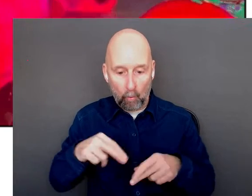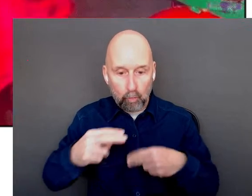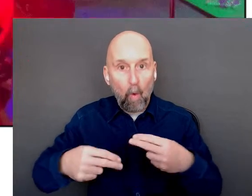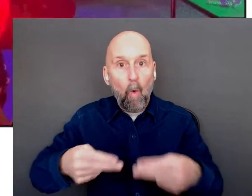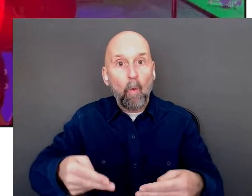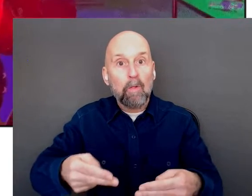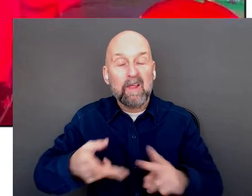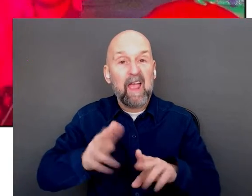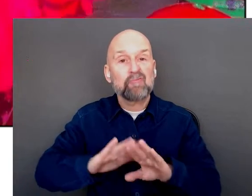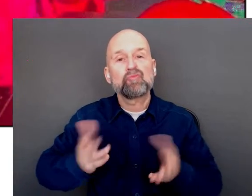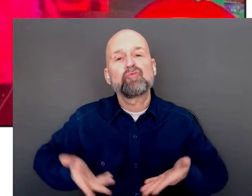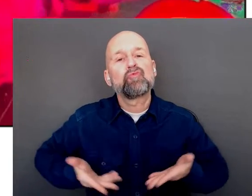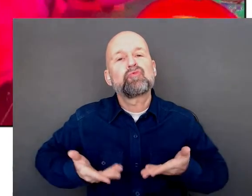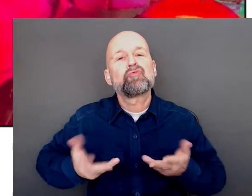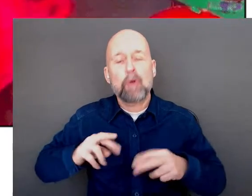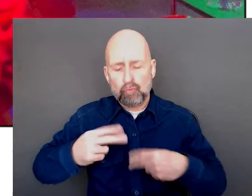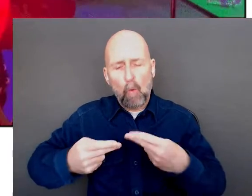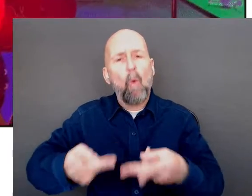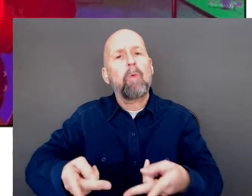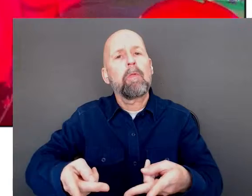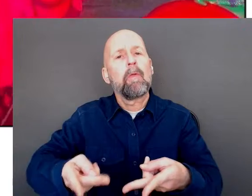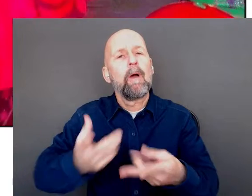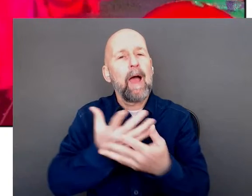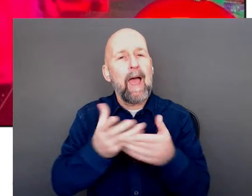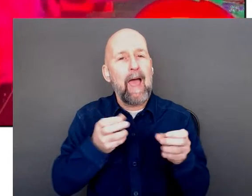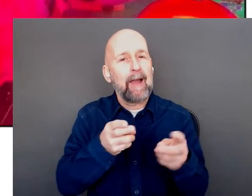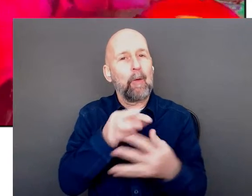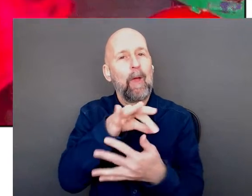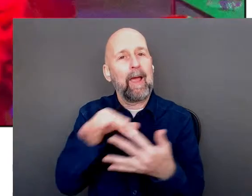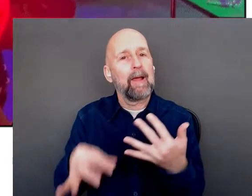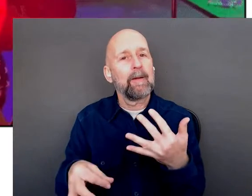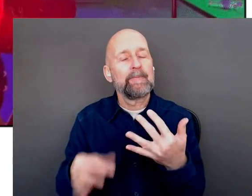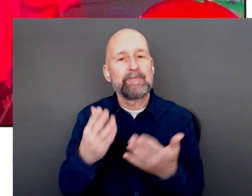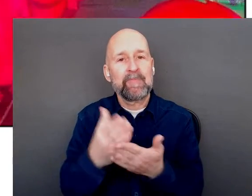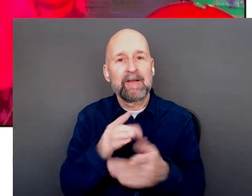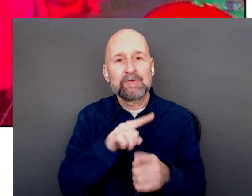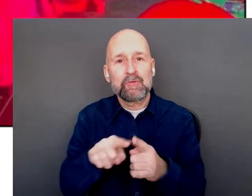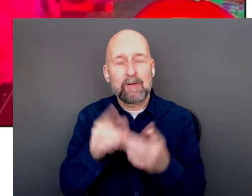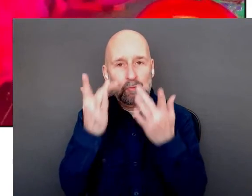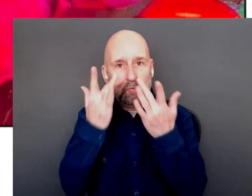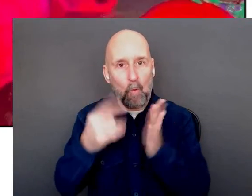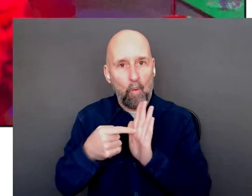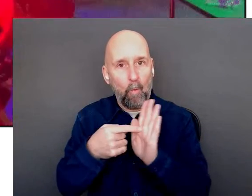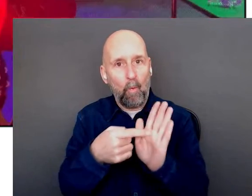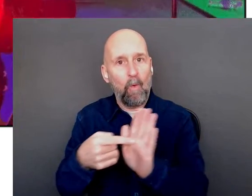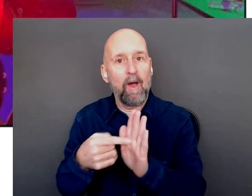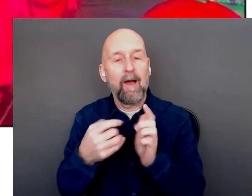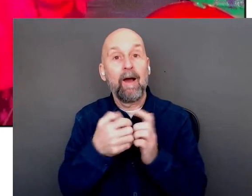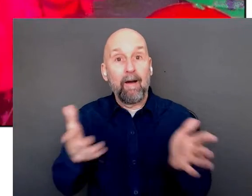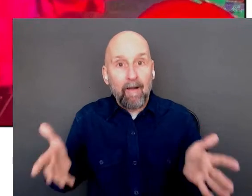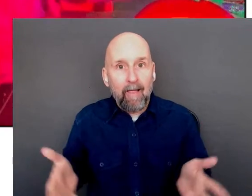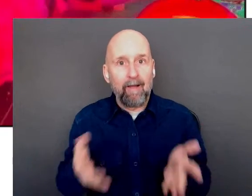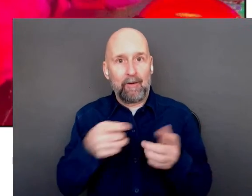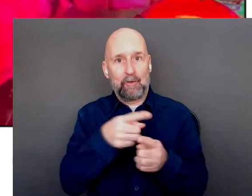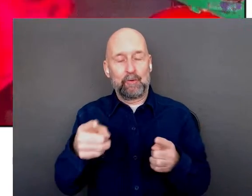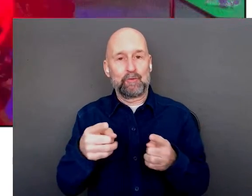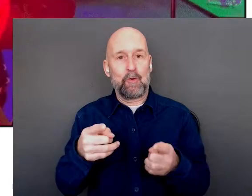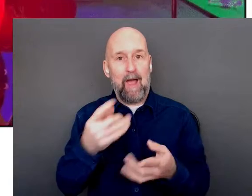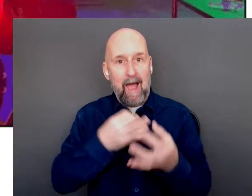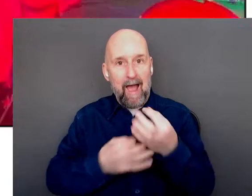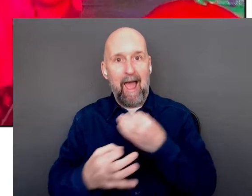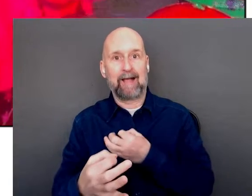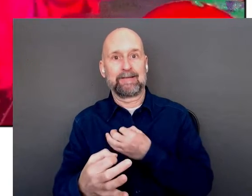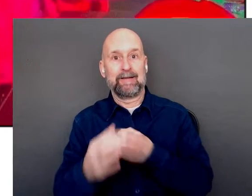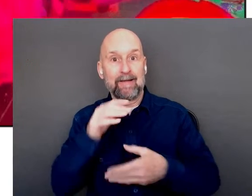or any kind of way that we can convey this idea or convince you to act. This is the zero moment. And of